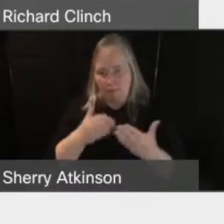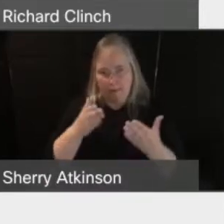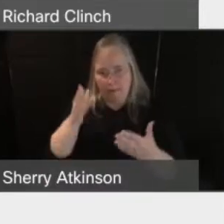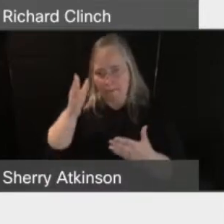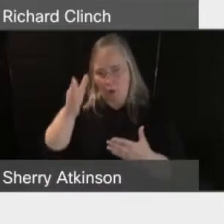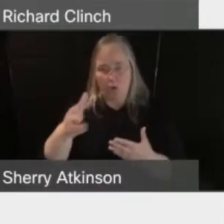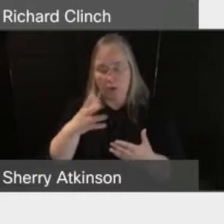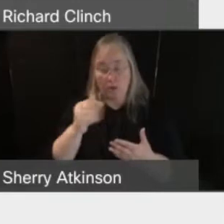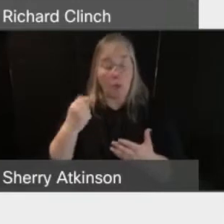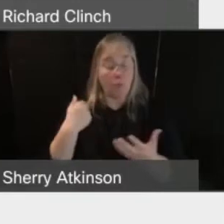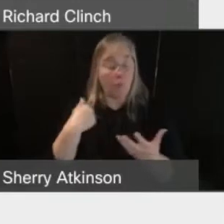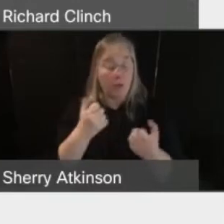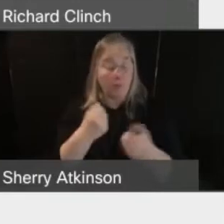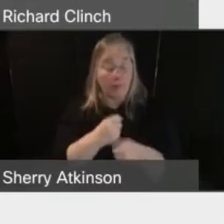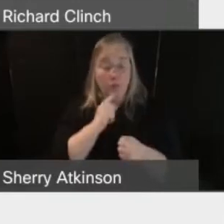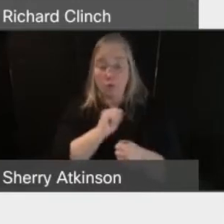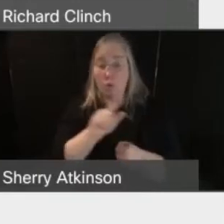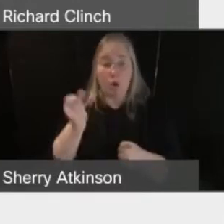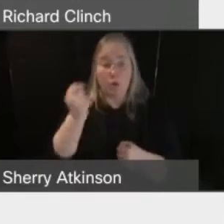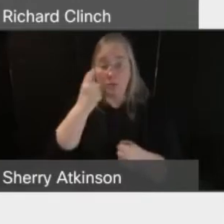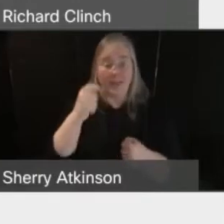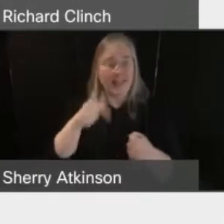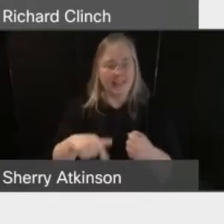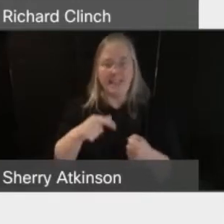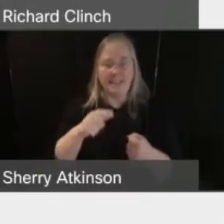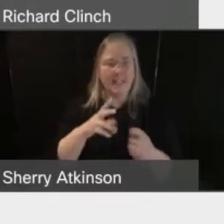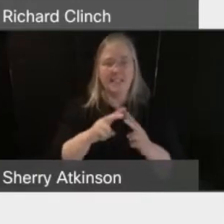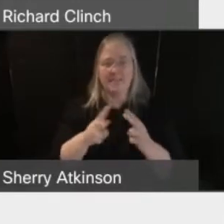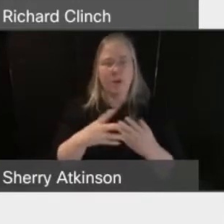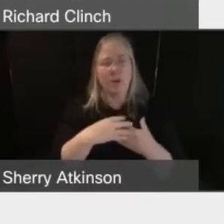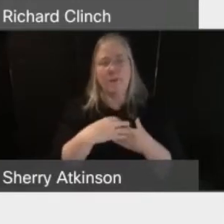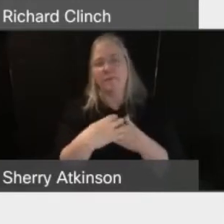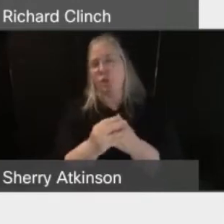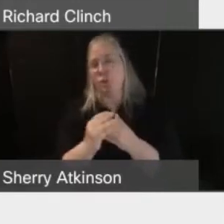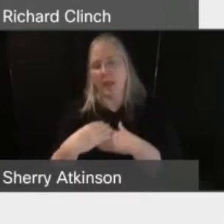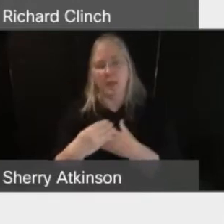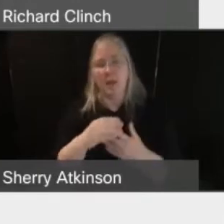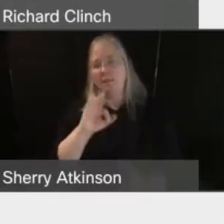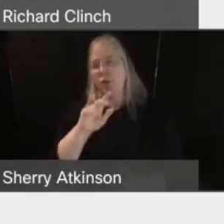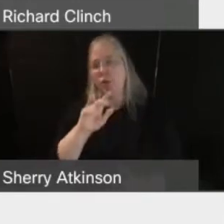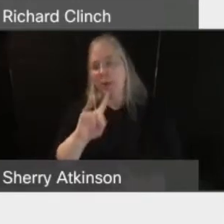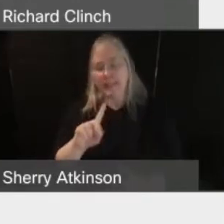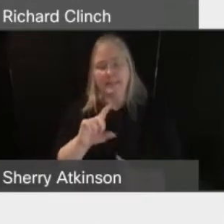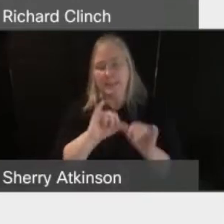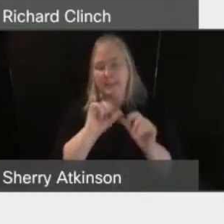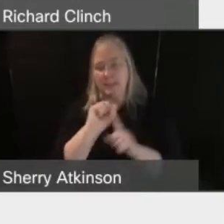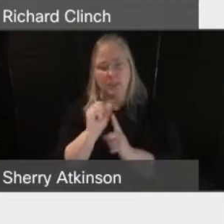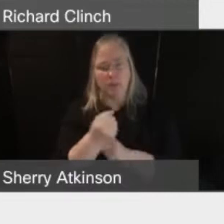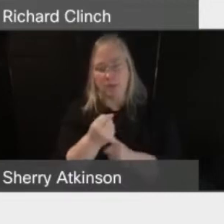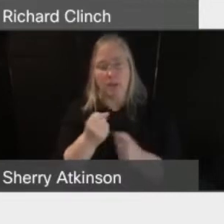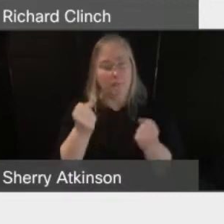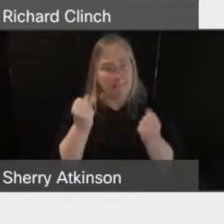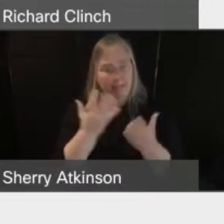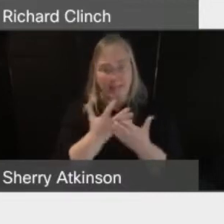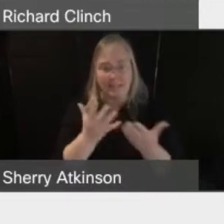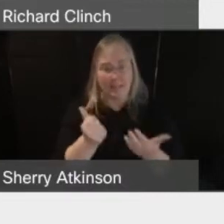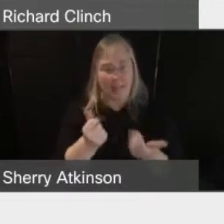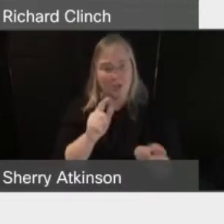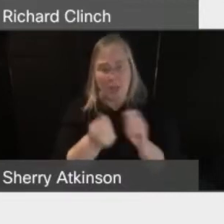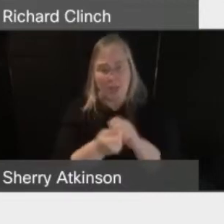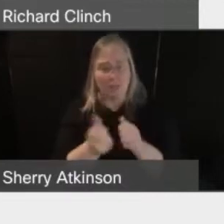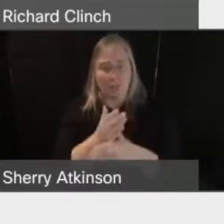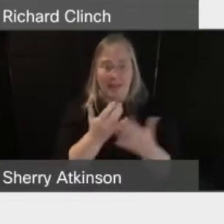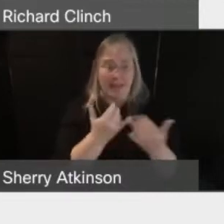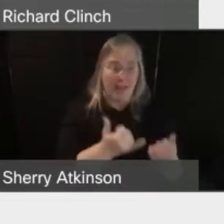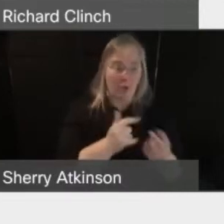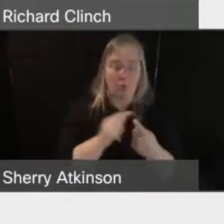everybody understands is this is a very fluid situation. A lot can change between now and August. So we've got to